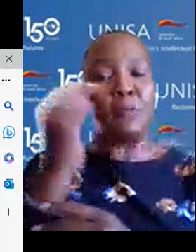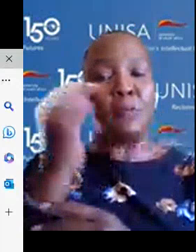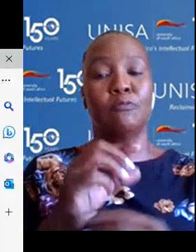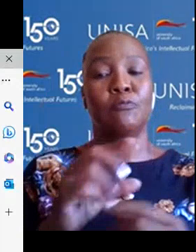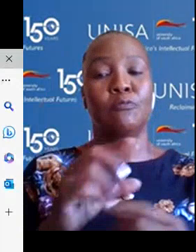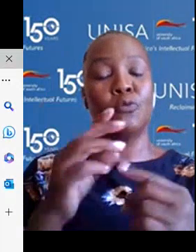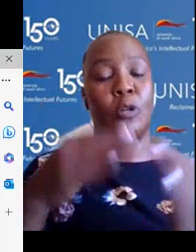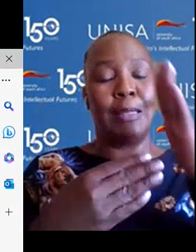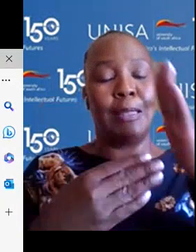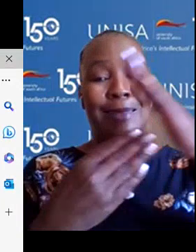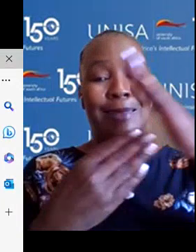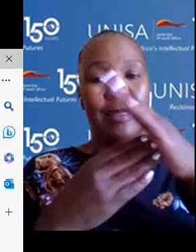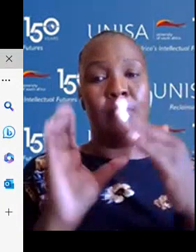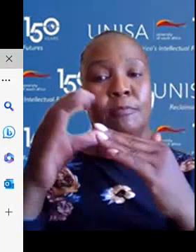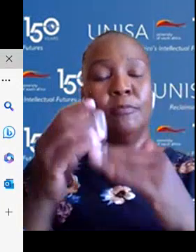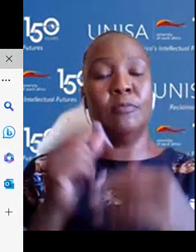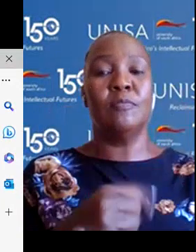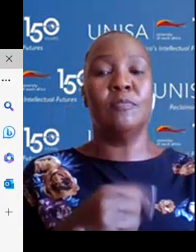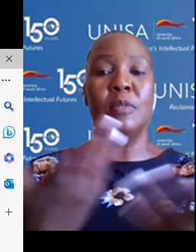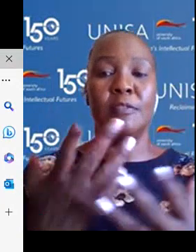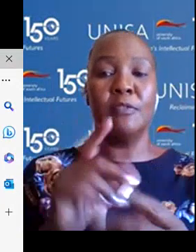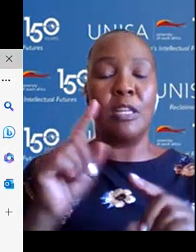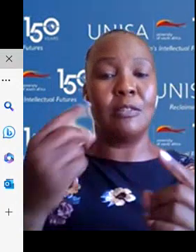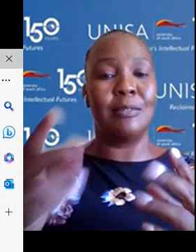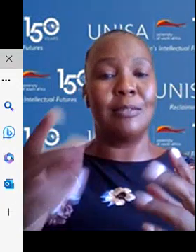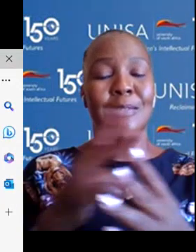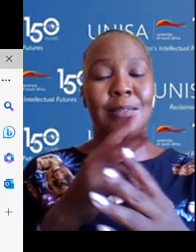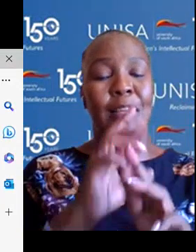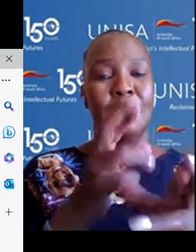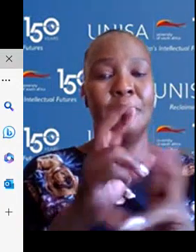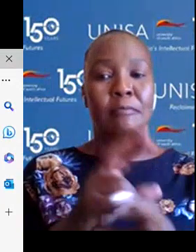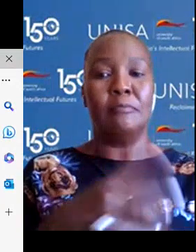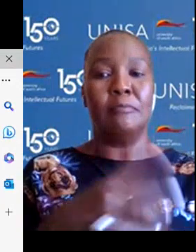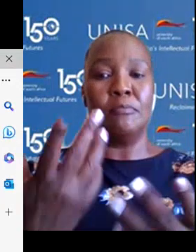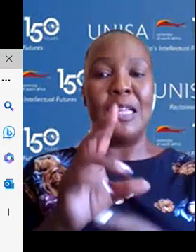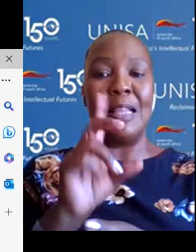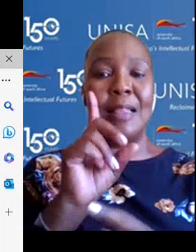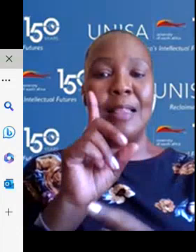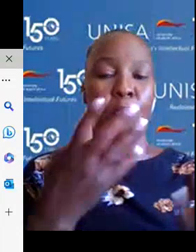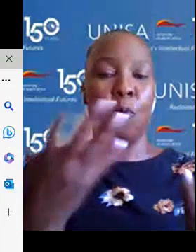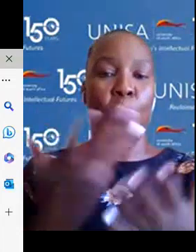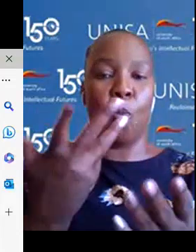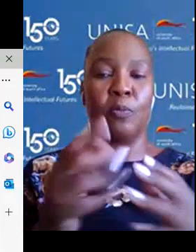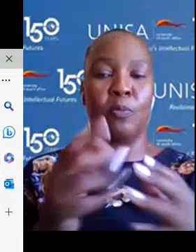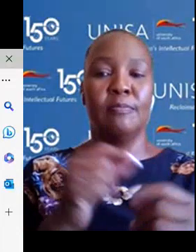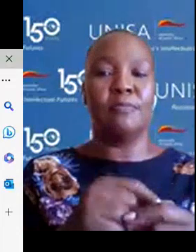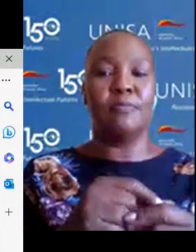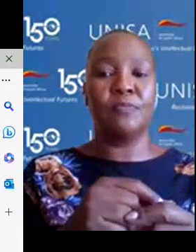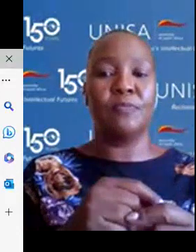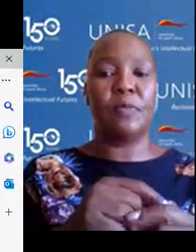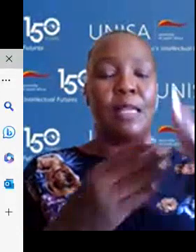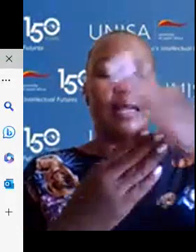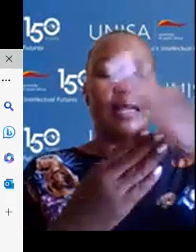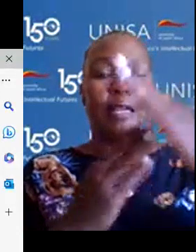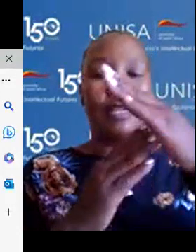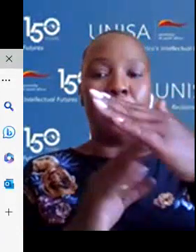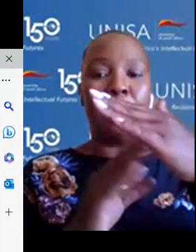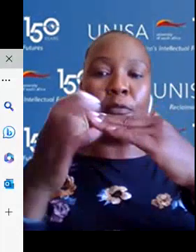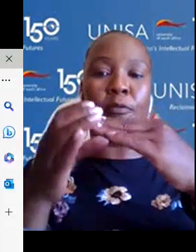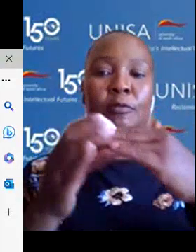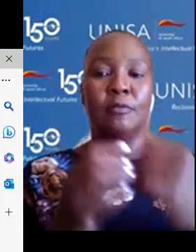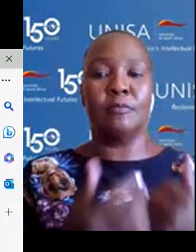right. So if you're not seeing any replies buttons, just click on this icon at the top to